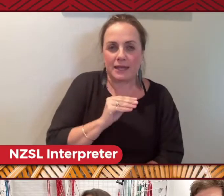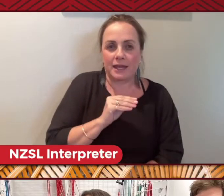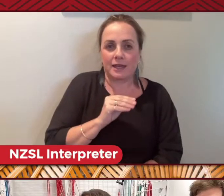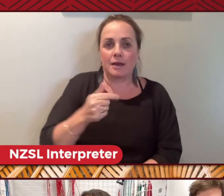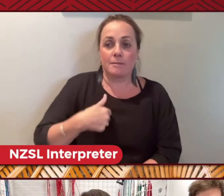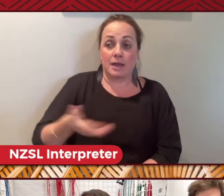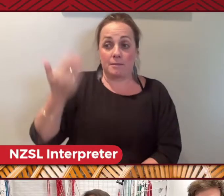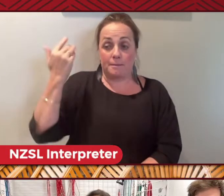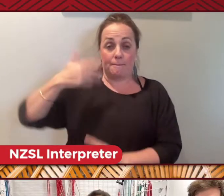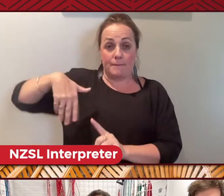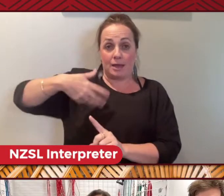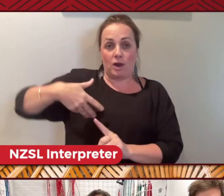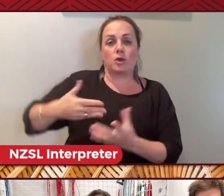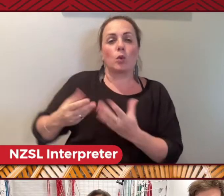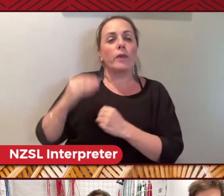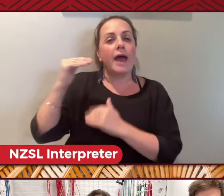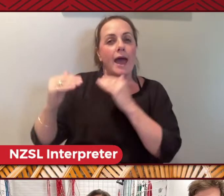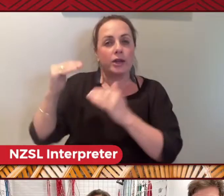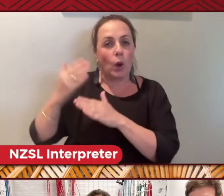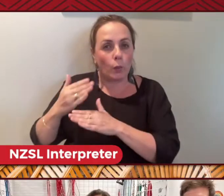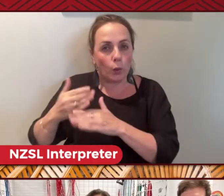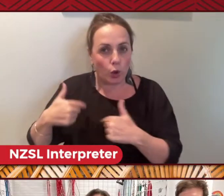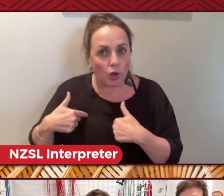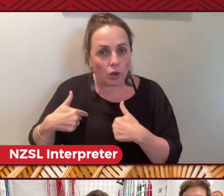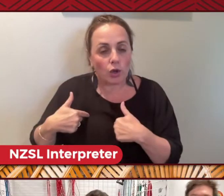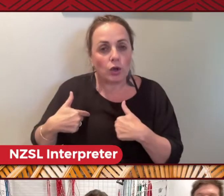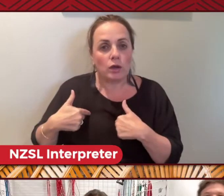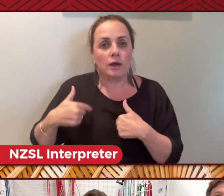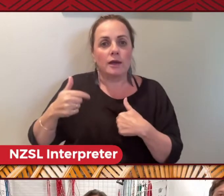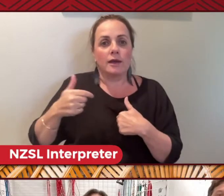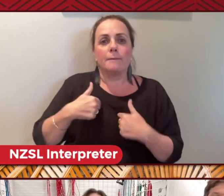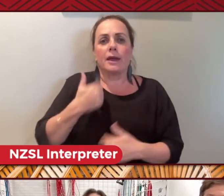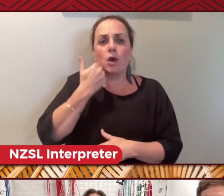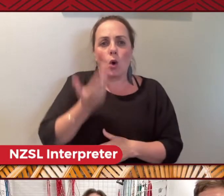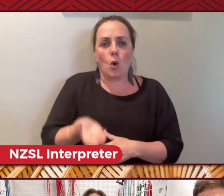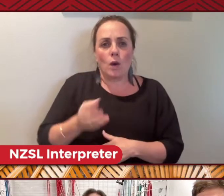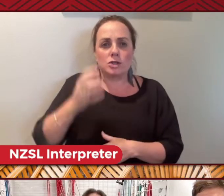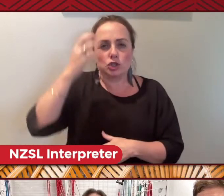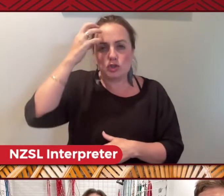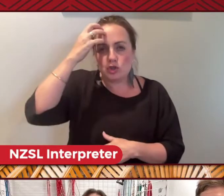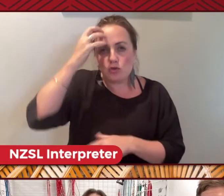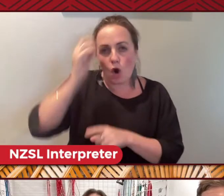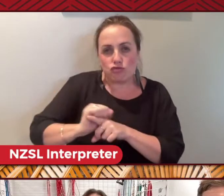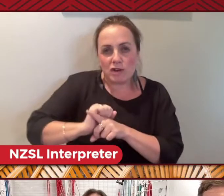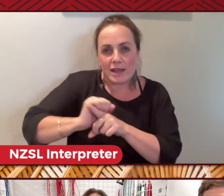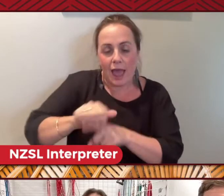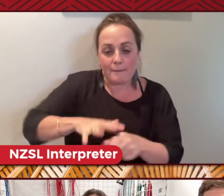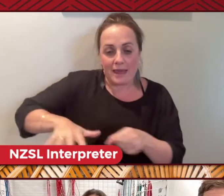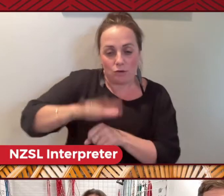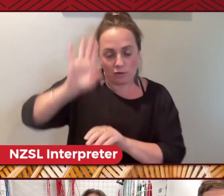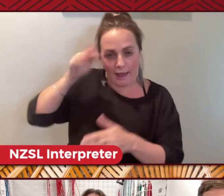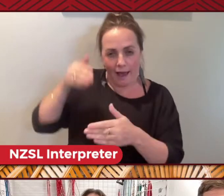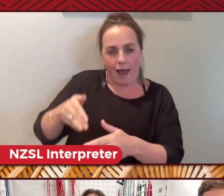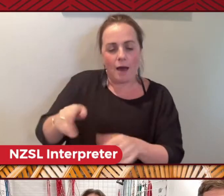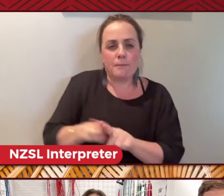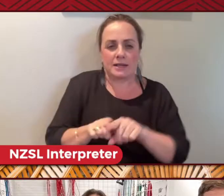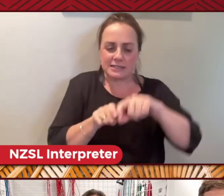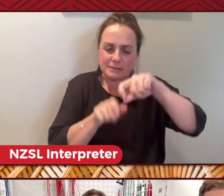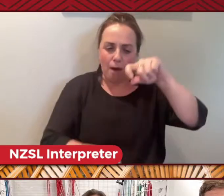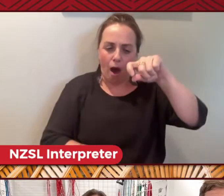was also more in adults. My area of interest had always been in neurological rehab, but much more in sort of spinal